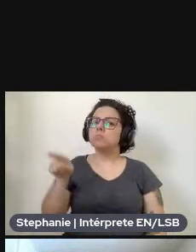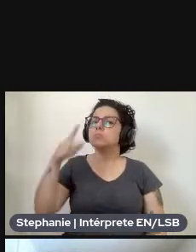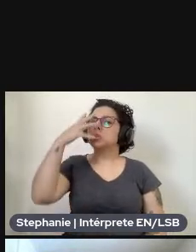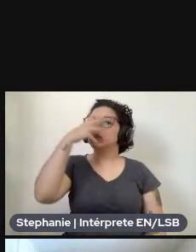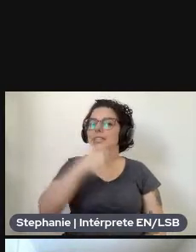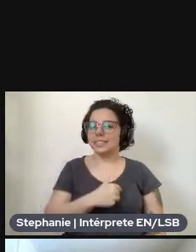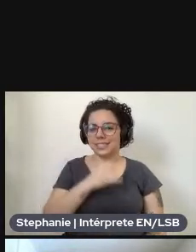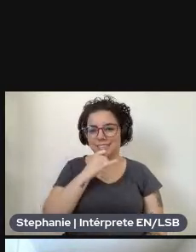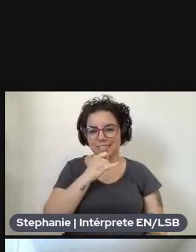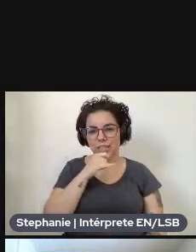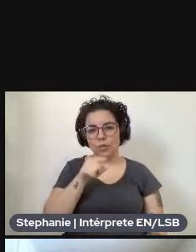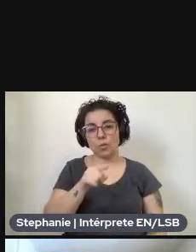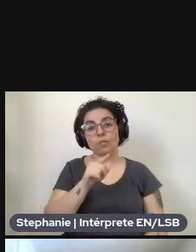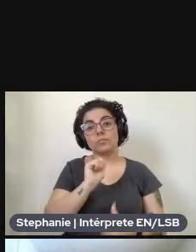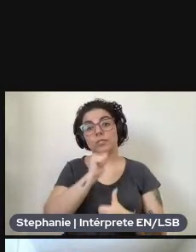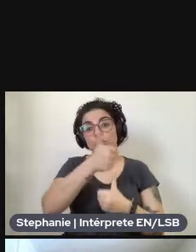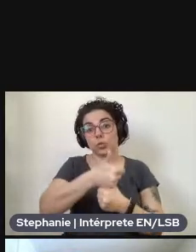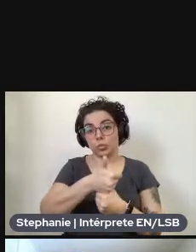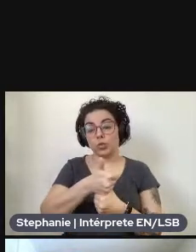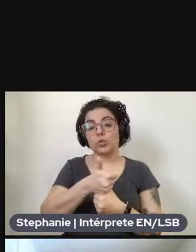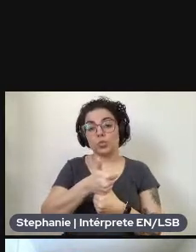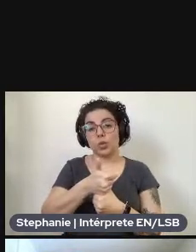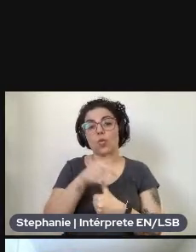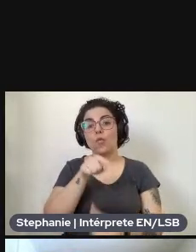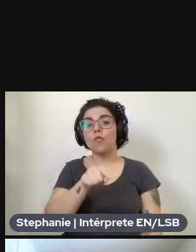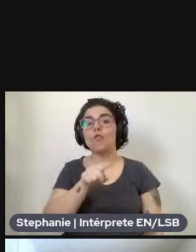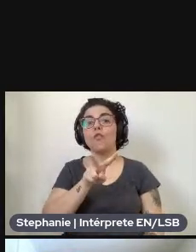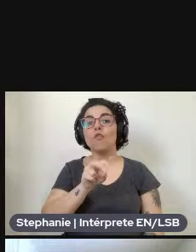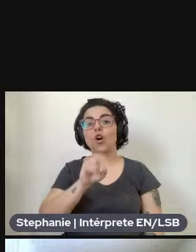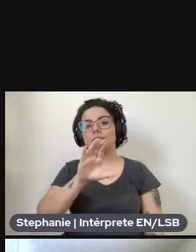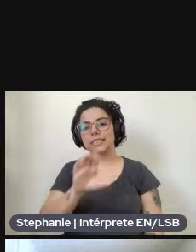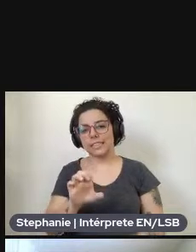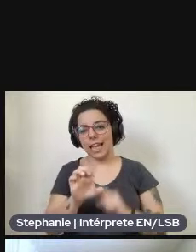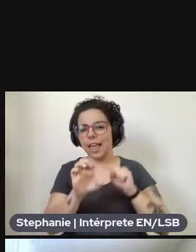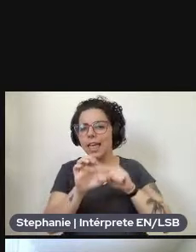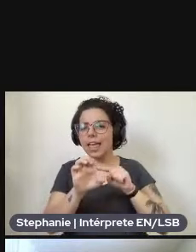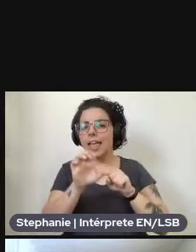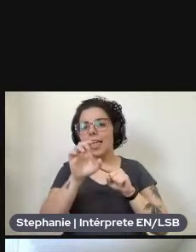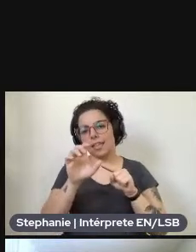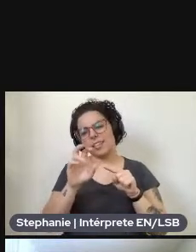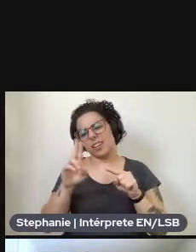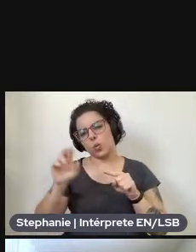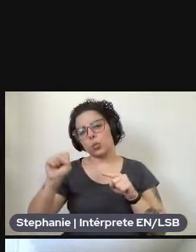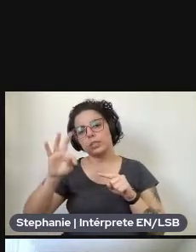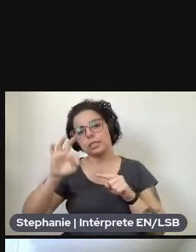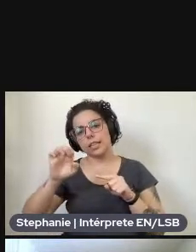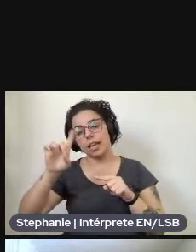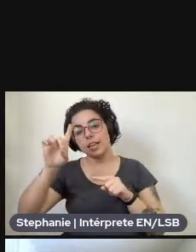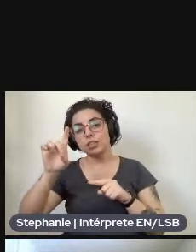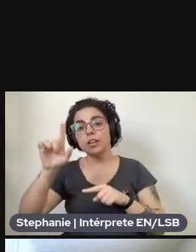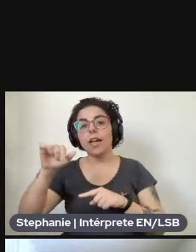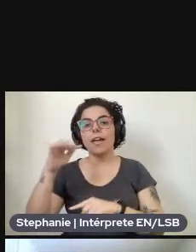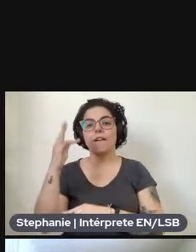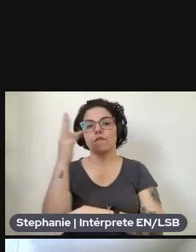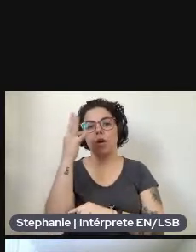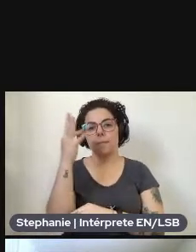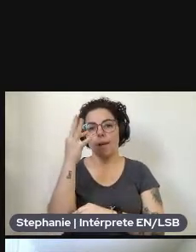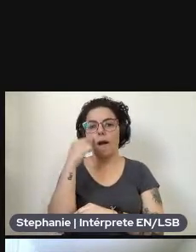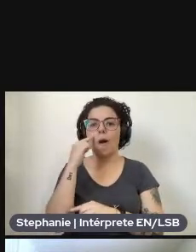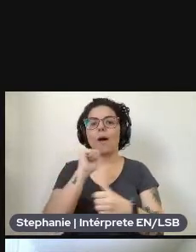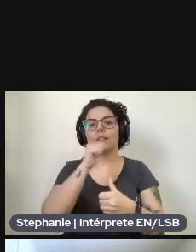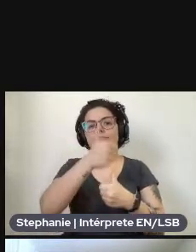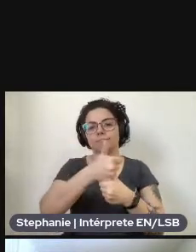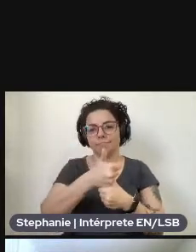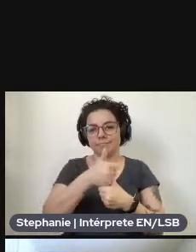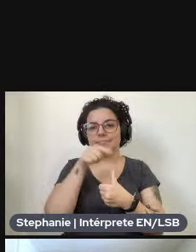Here, the choice of usted is formal, so we have a honorific operator in